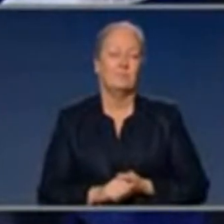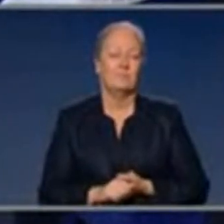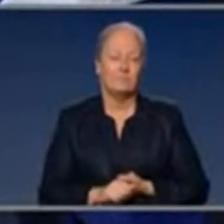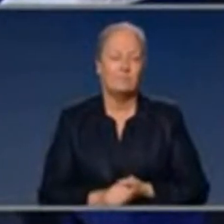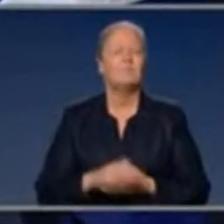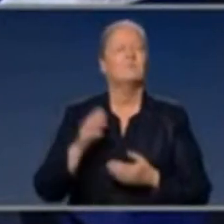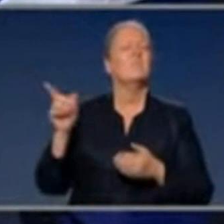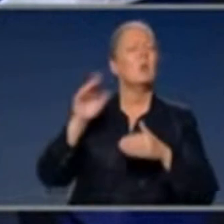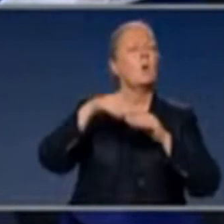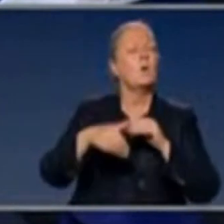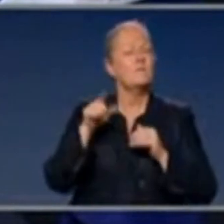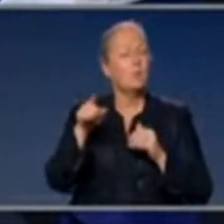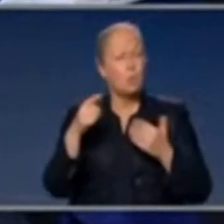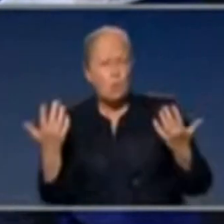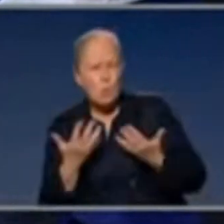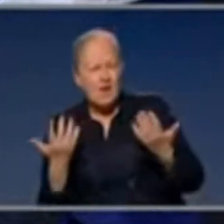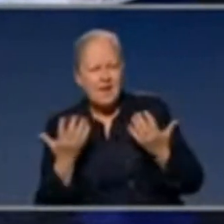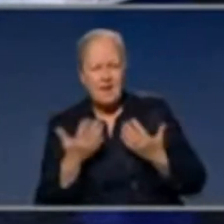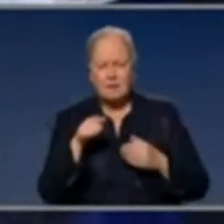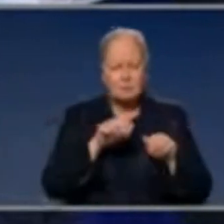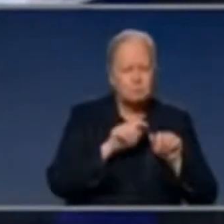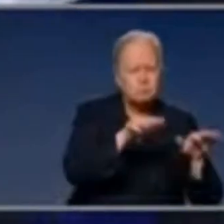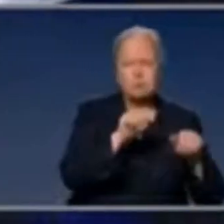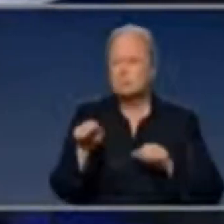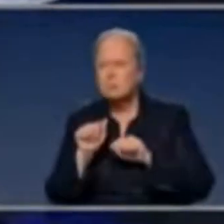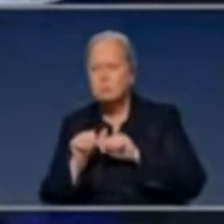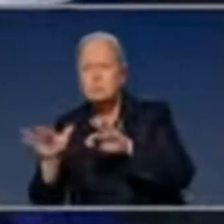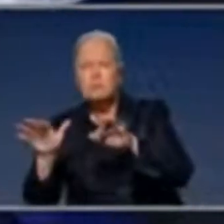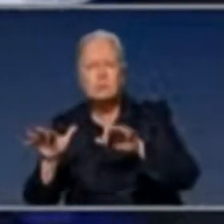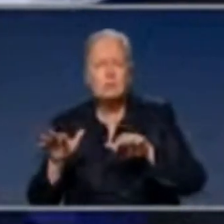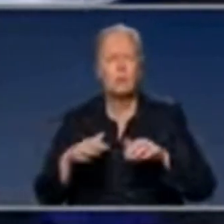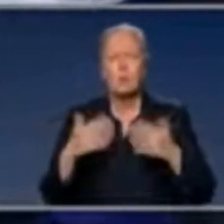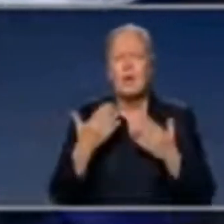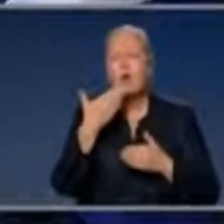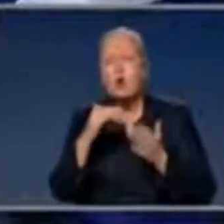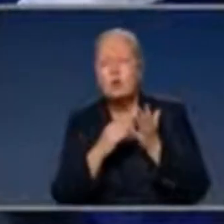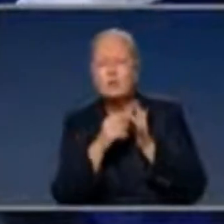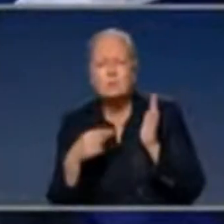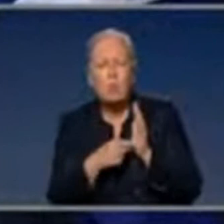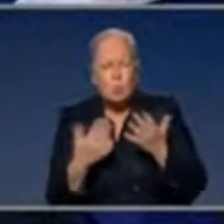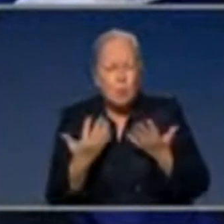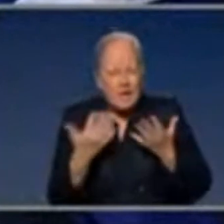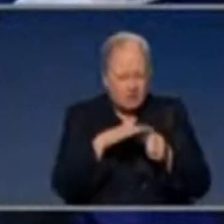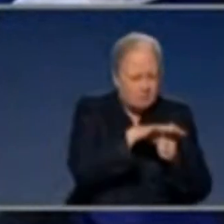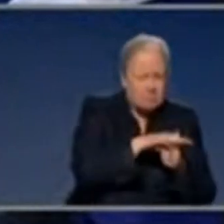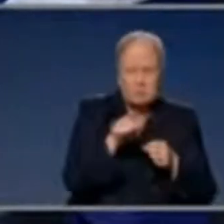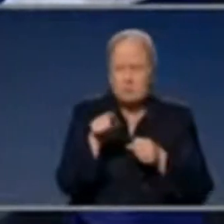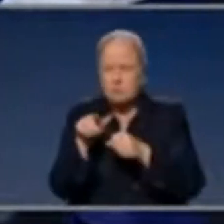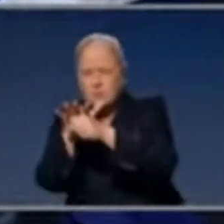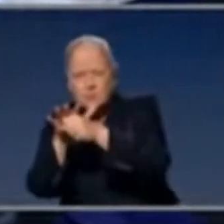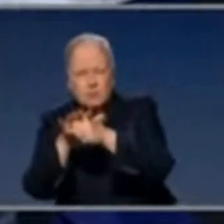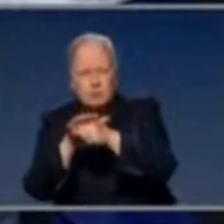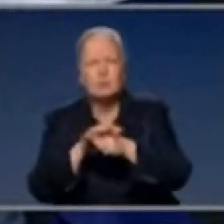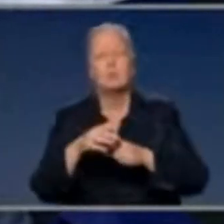the AHPPC, was, I think, get some greater transparency and understanding of where there are hotspots and